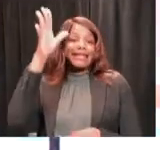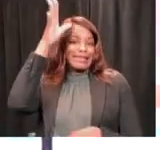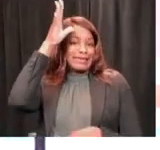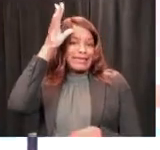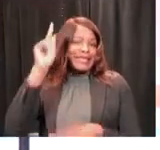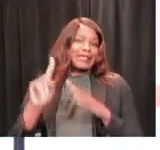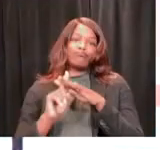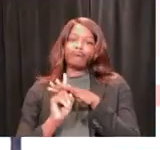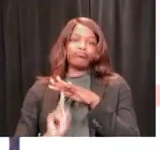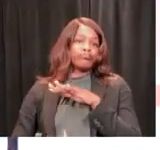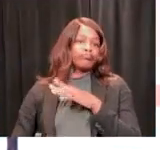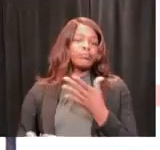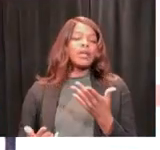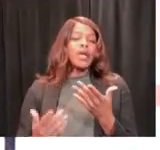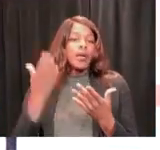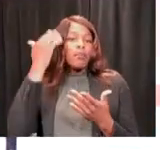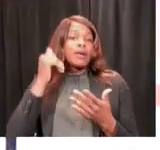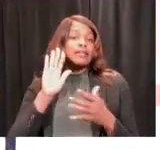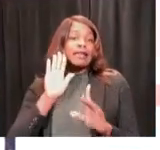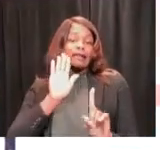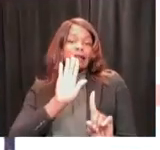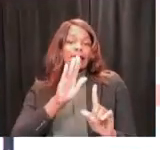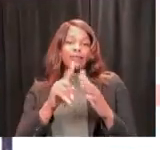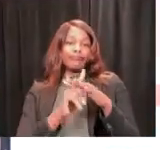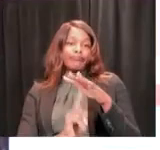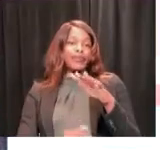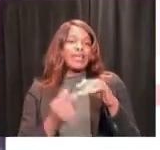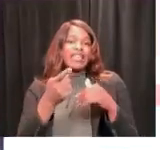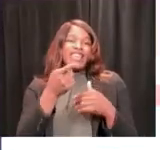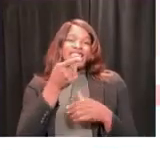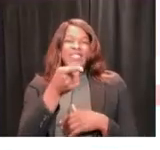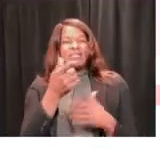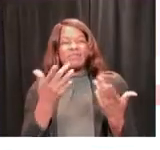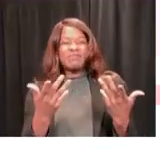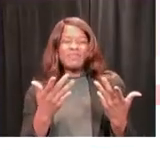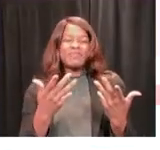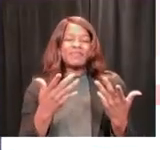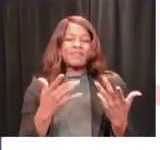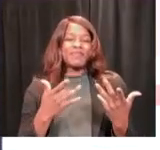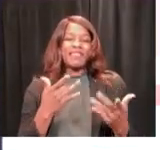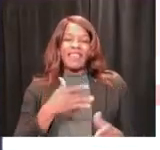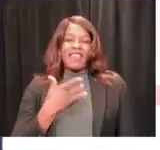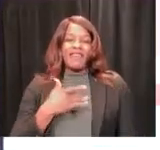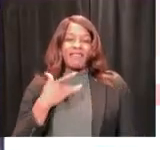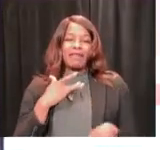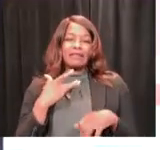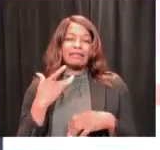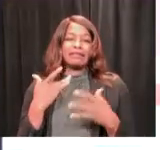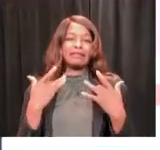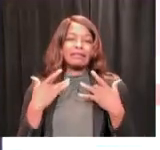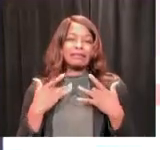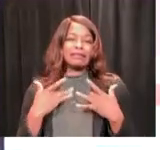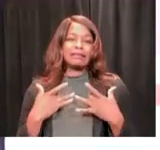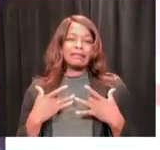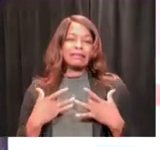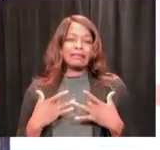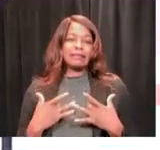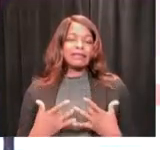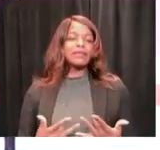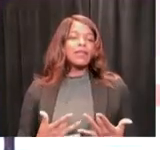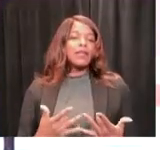consequently, because of his absence, it has left you with a void, It has left you struggling to feel